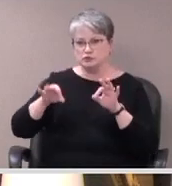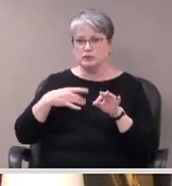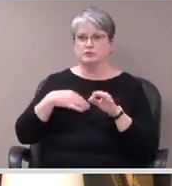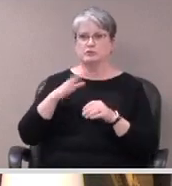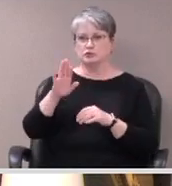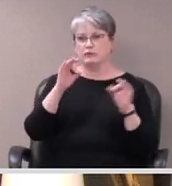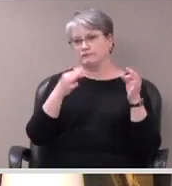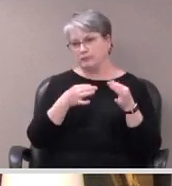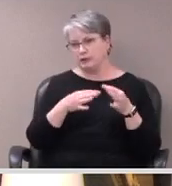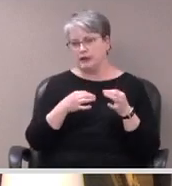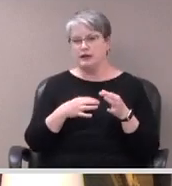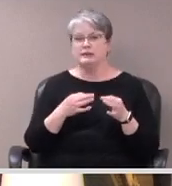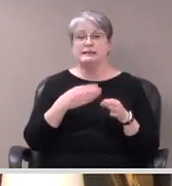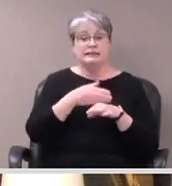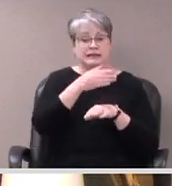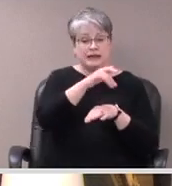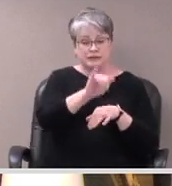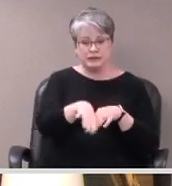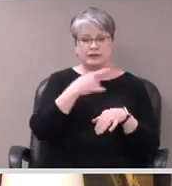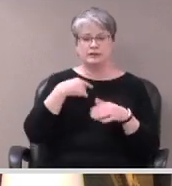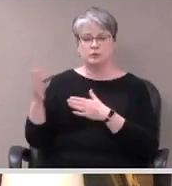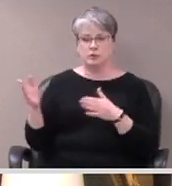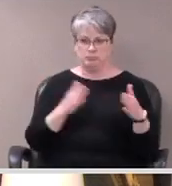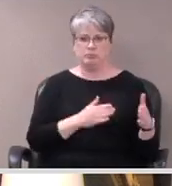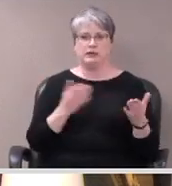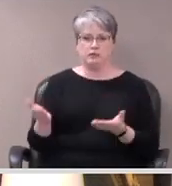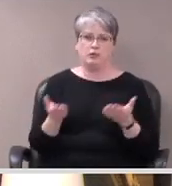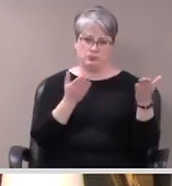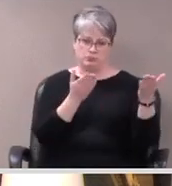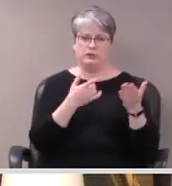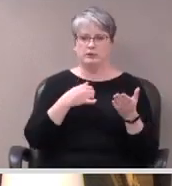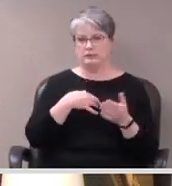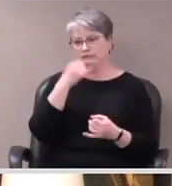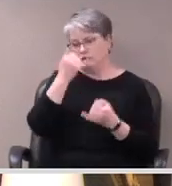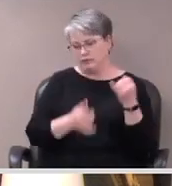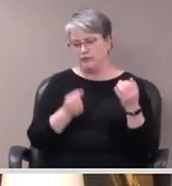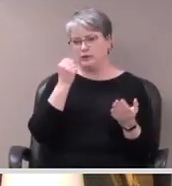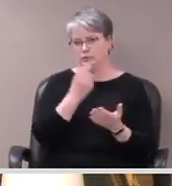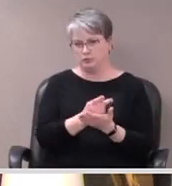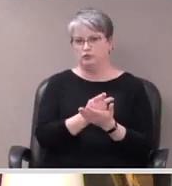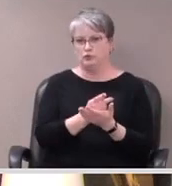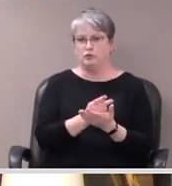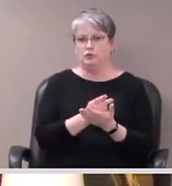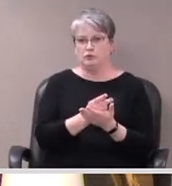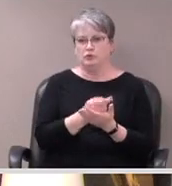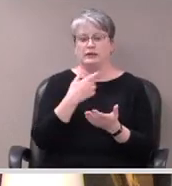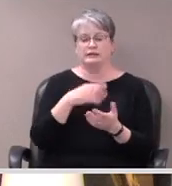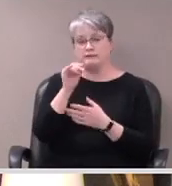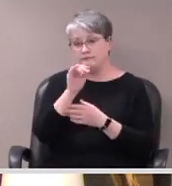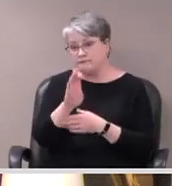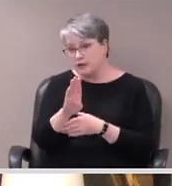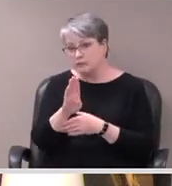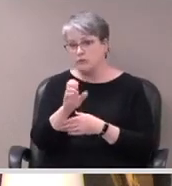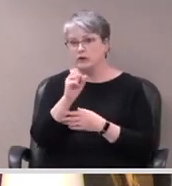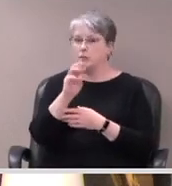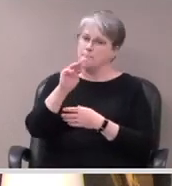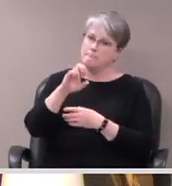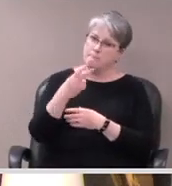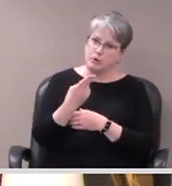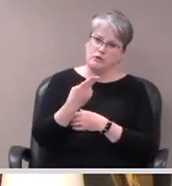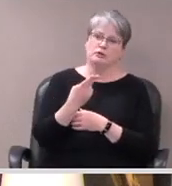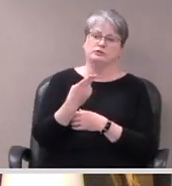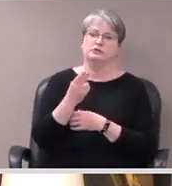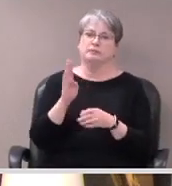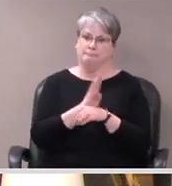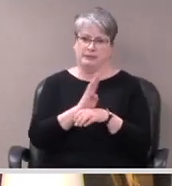work session, we will then plan when we will bring those recommendations for their final approval at either the February or the March board